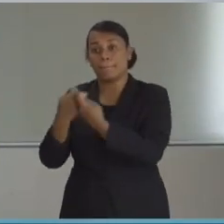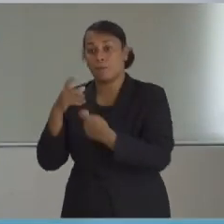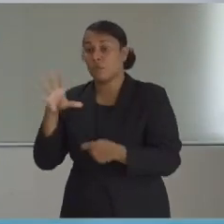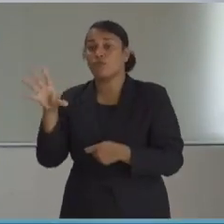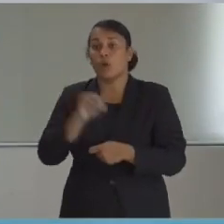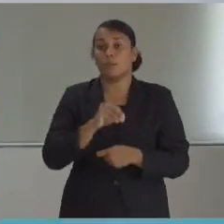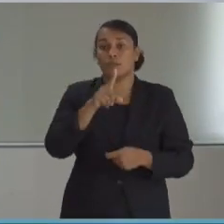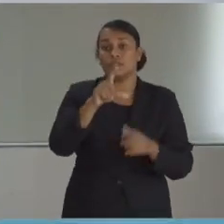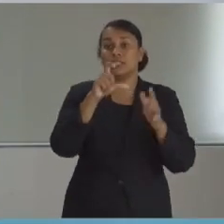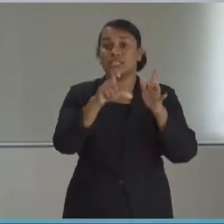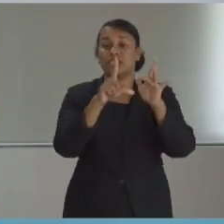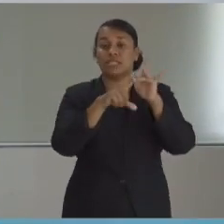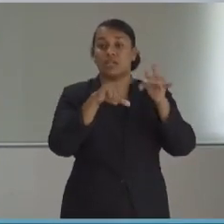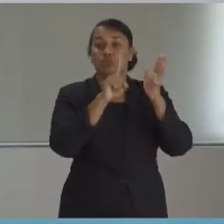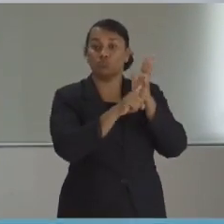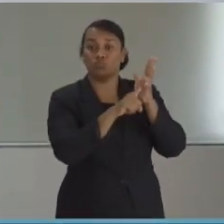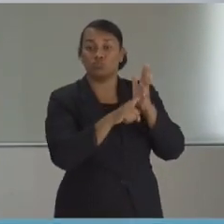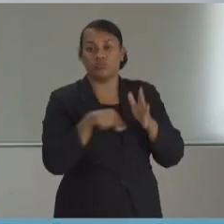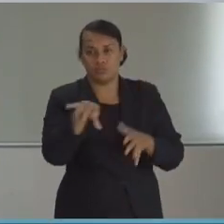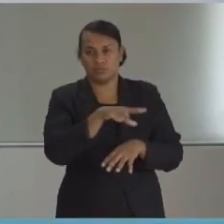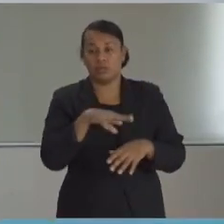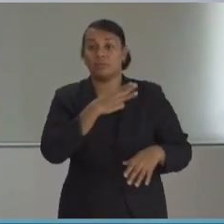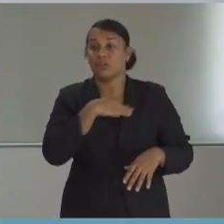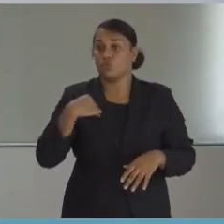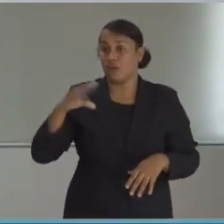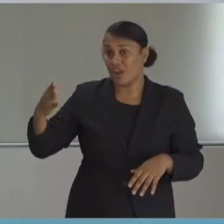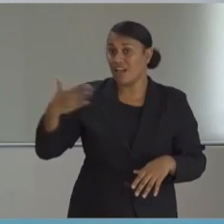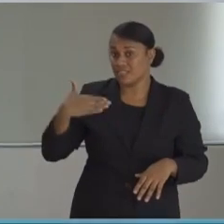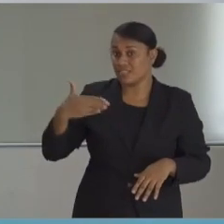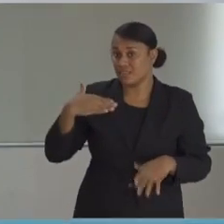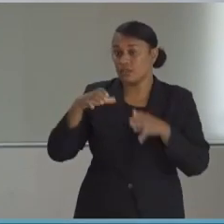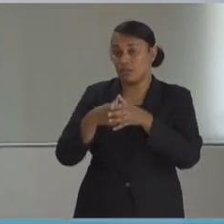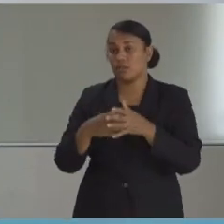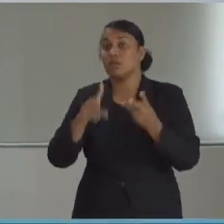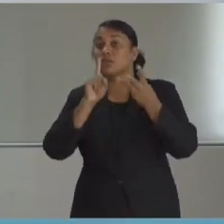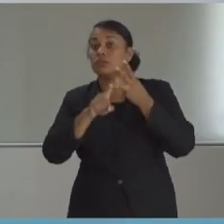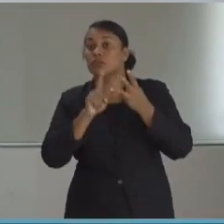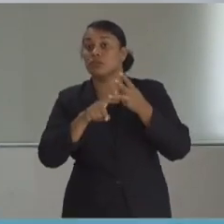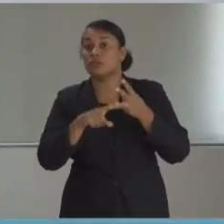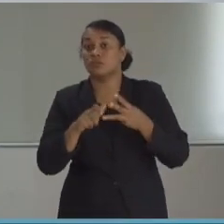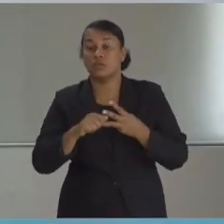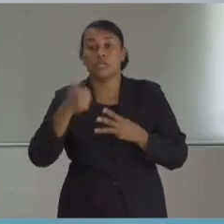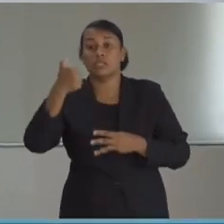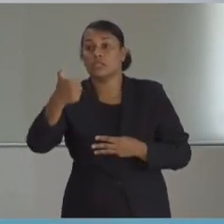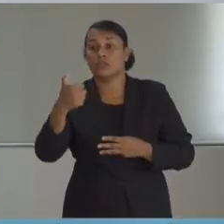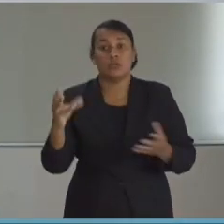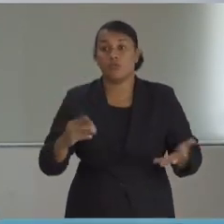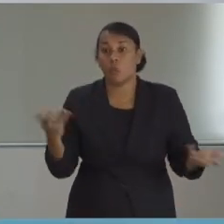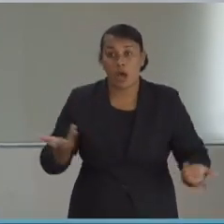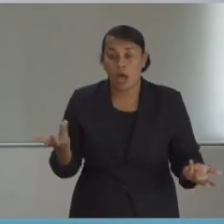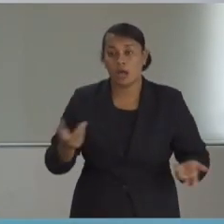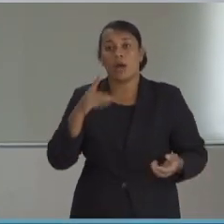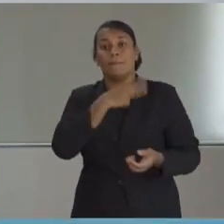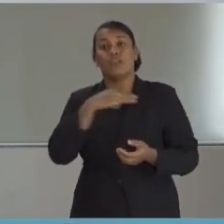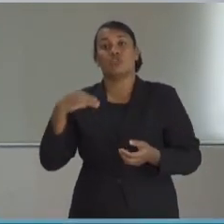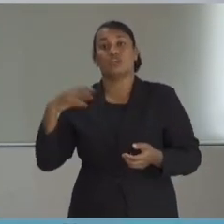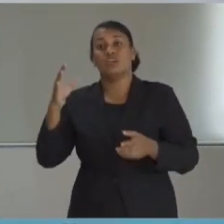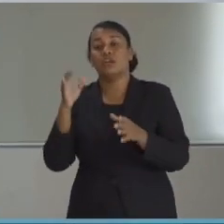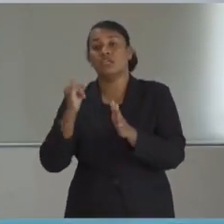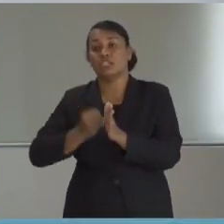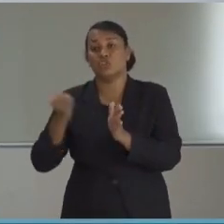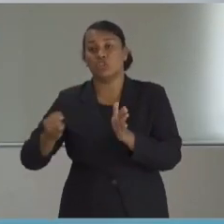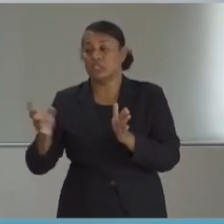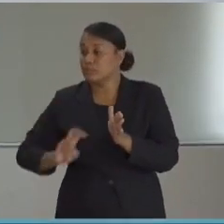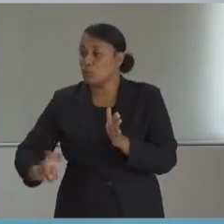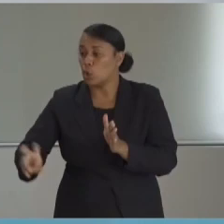CIU, and we also have 6 from the Ministry of Infrastructure and Transport. We have